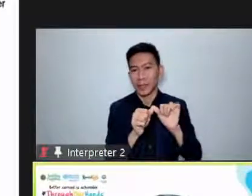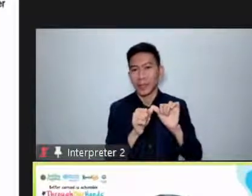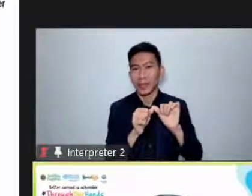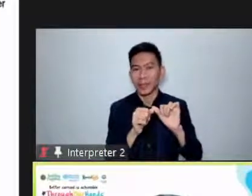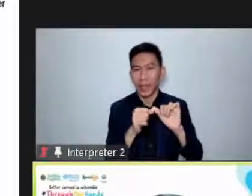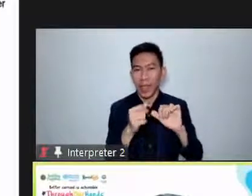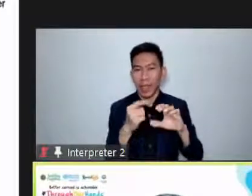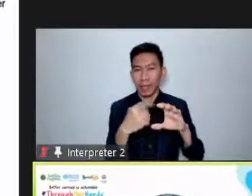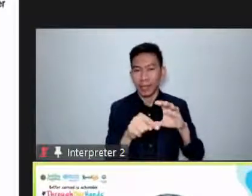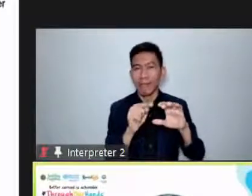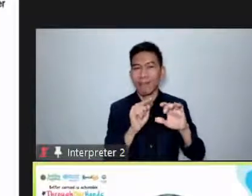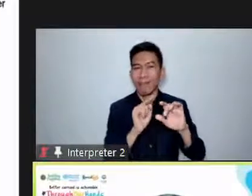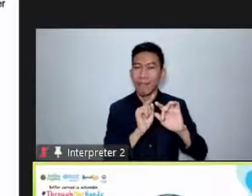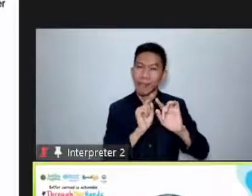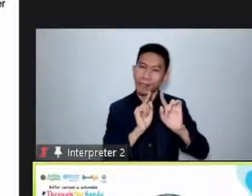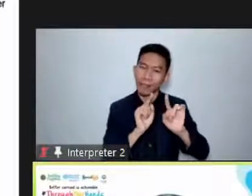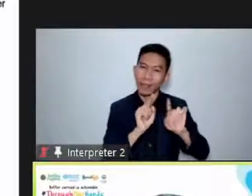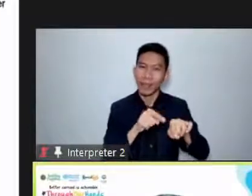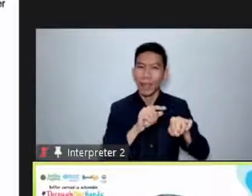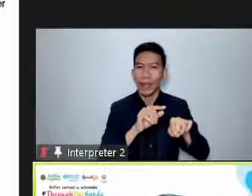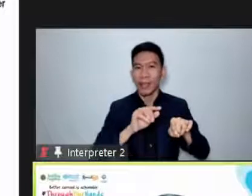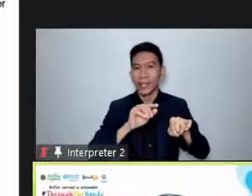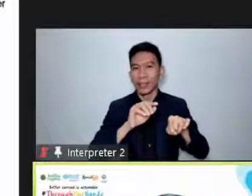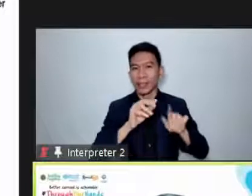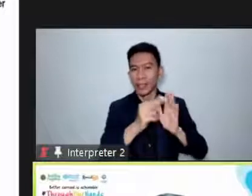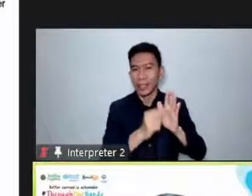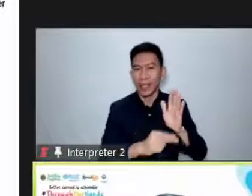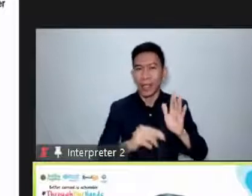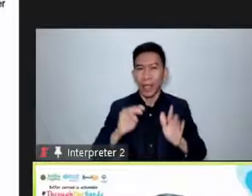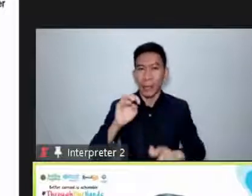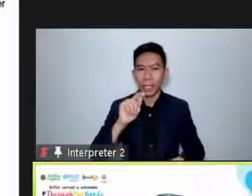texting your answers in Mentimeter. Use code